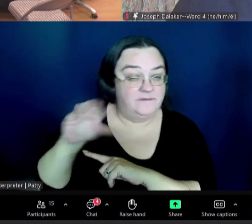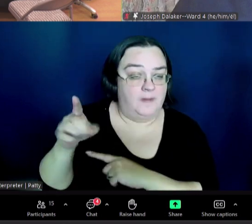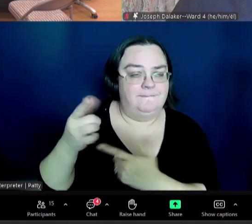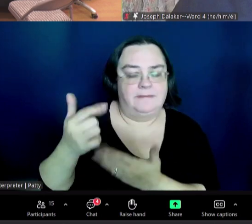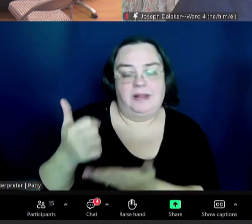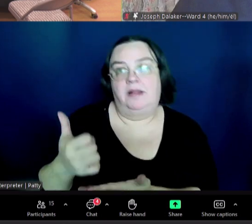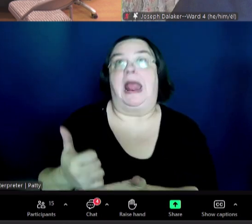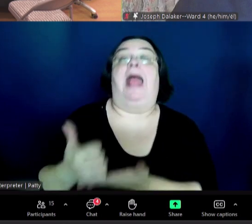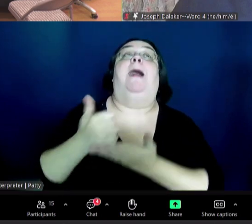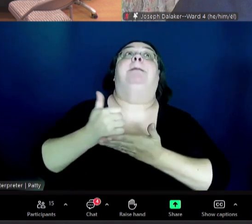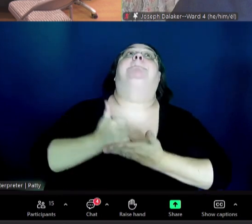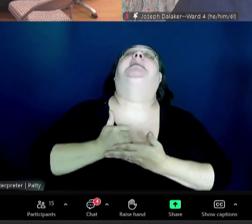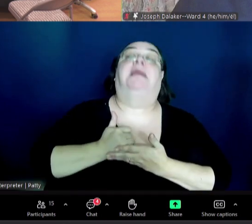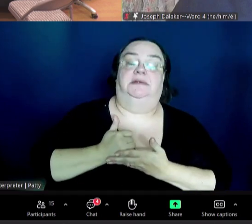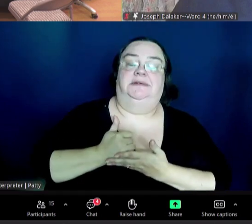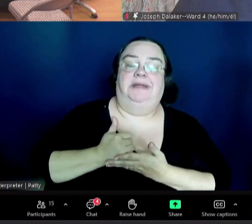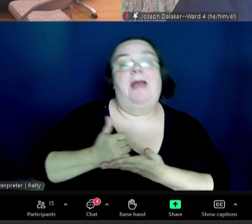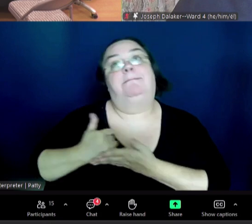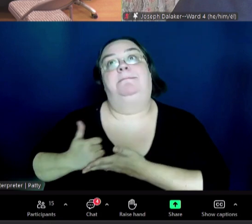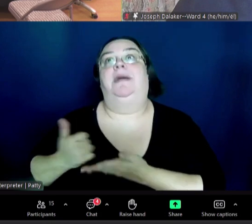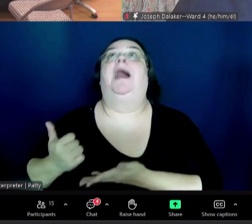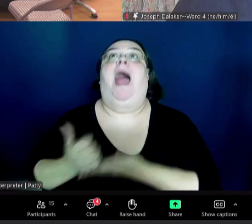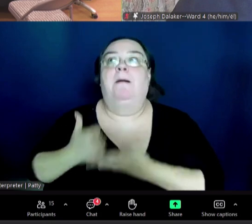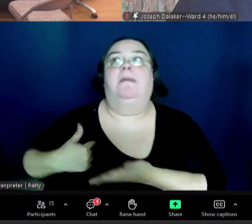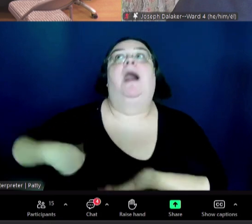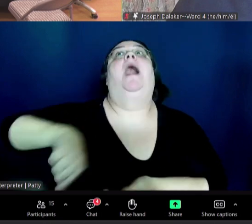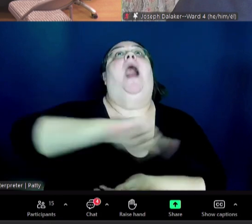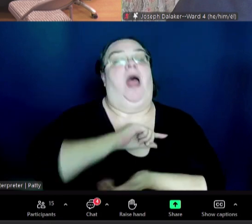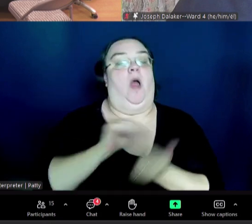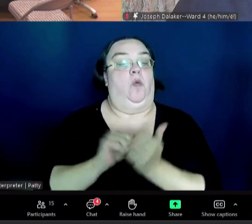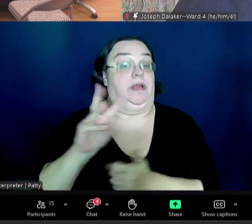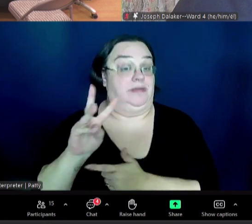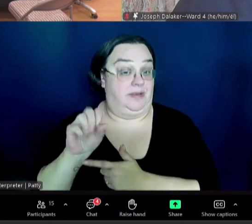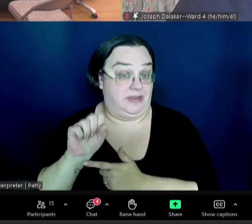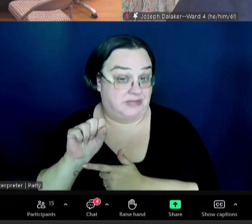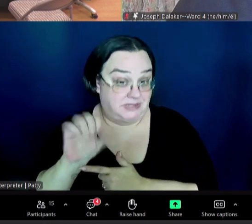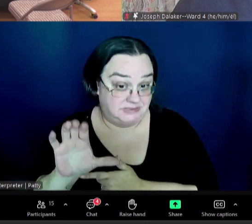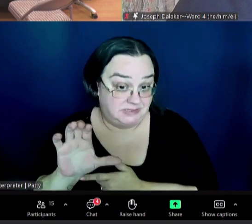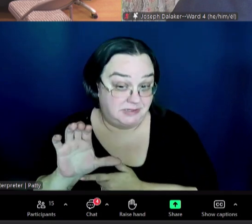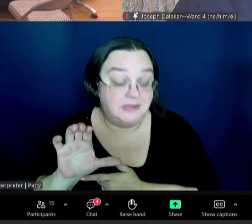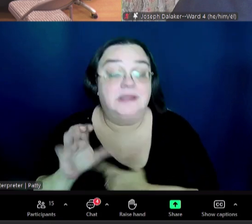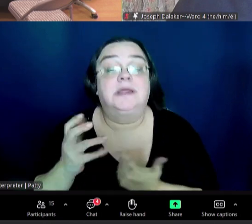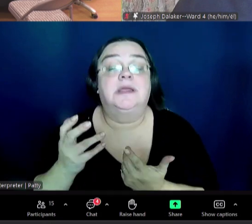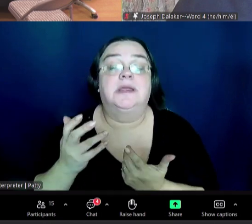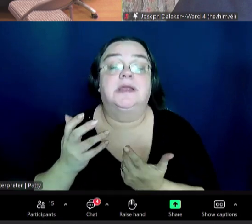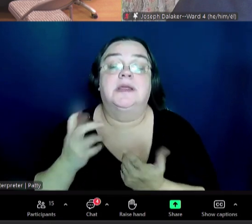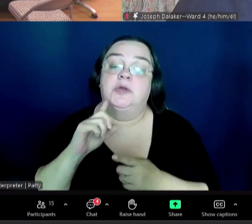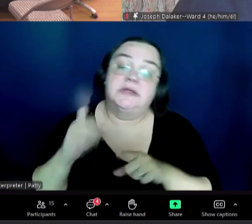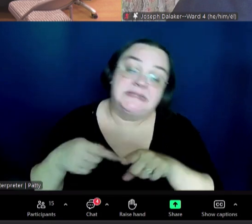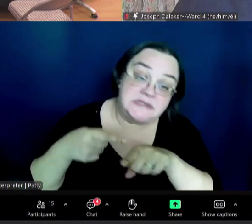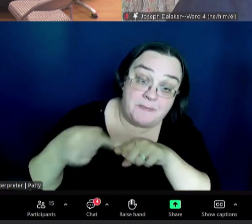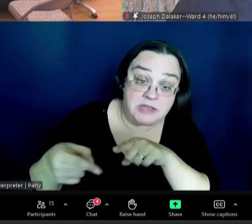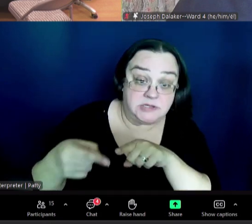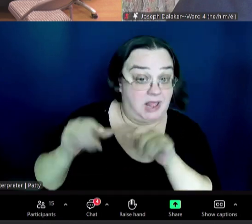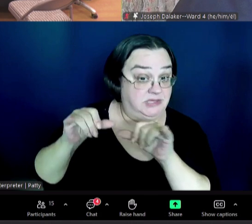help me, us collectively with WSSC. And so Specialized Engineering